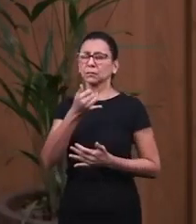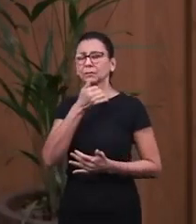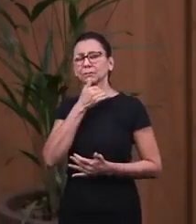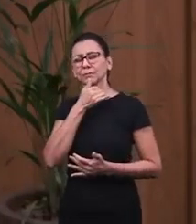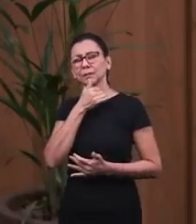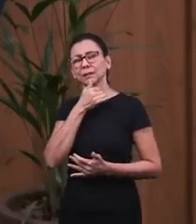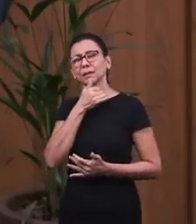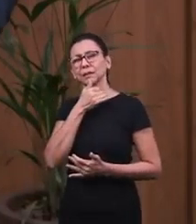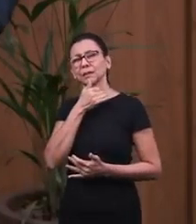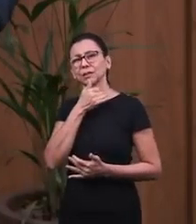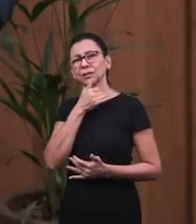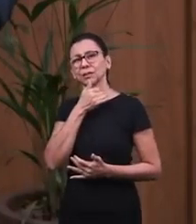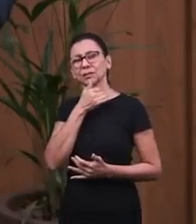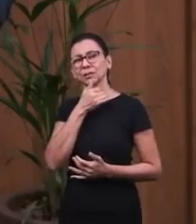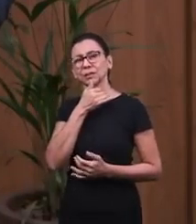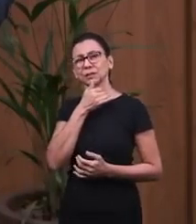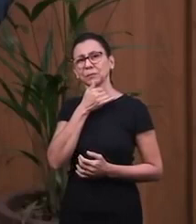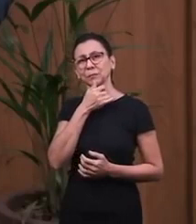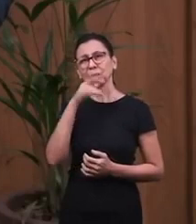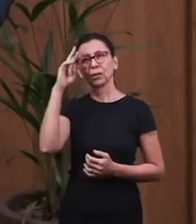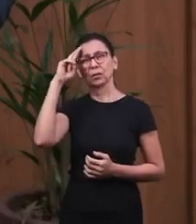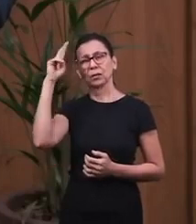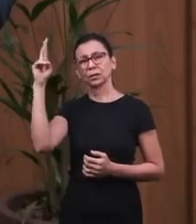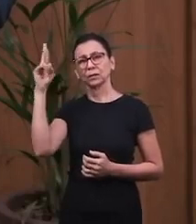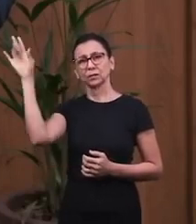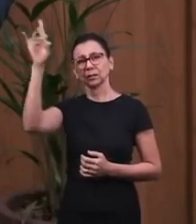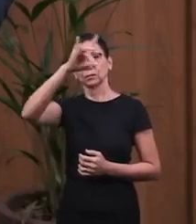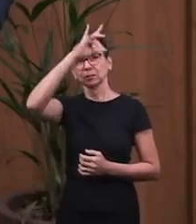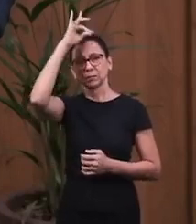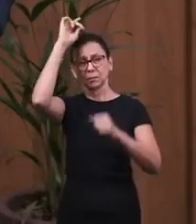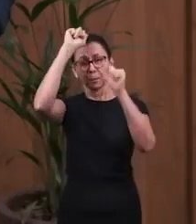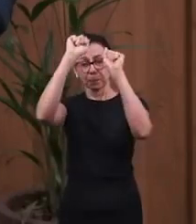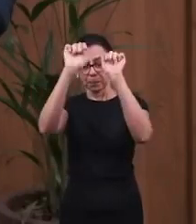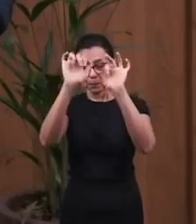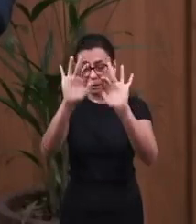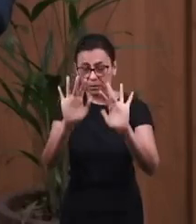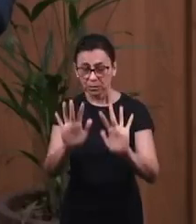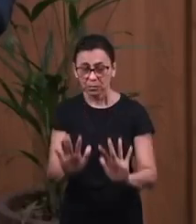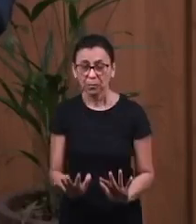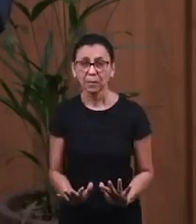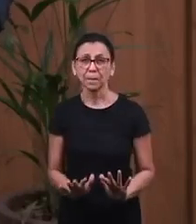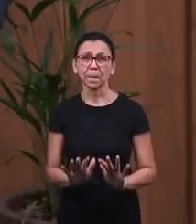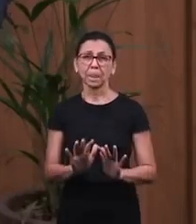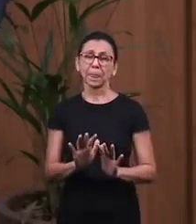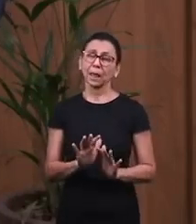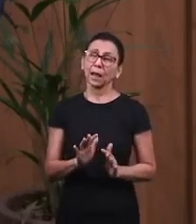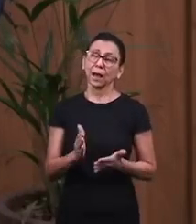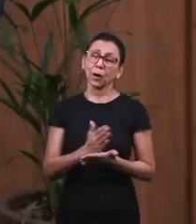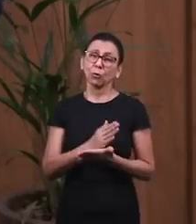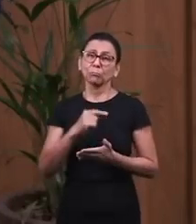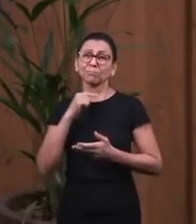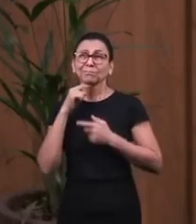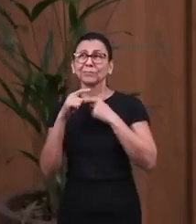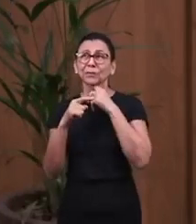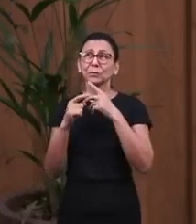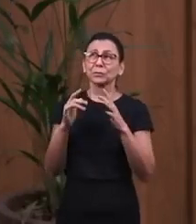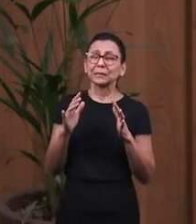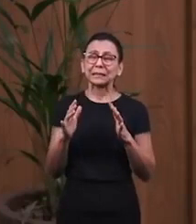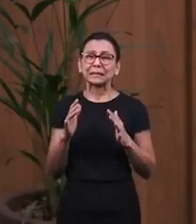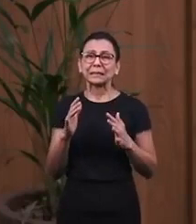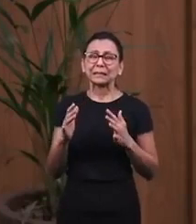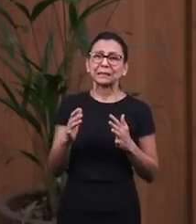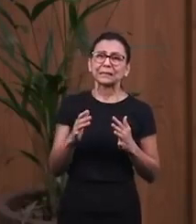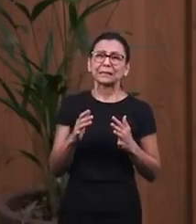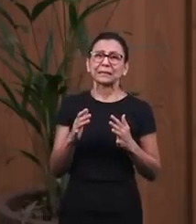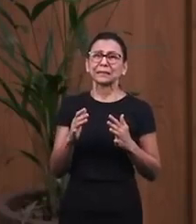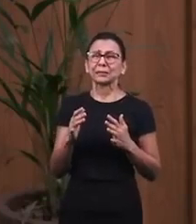that may receive a blessing of your Holy Spirit, those who are insecure, that they may find security in you, and